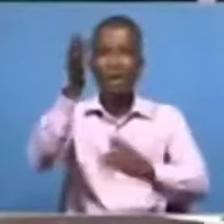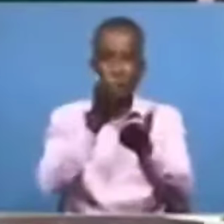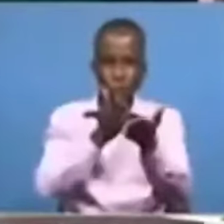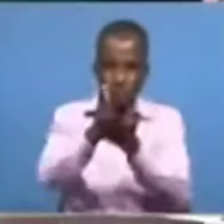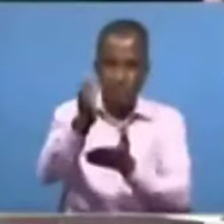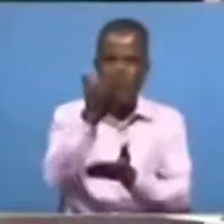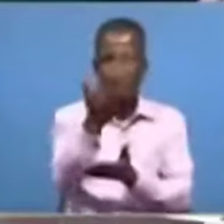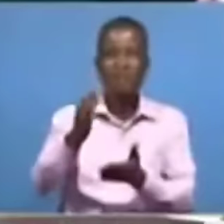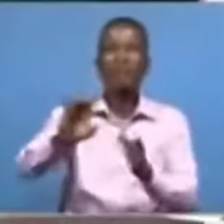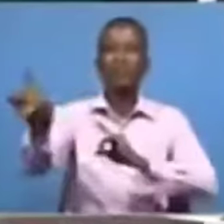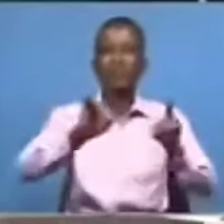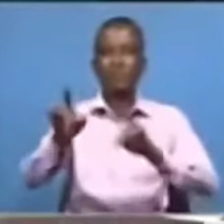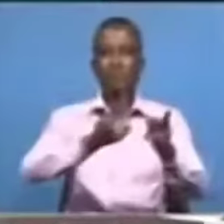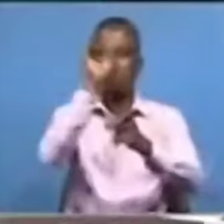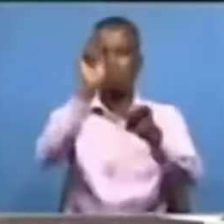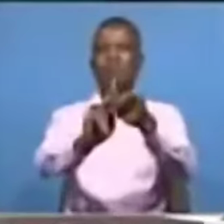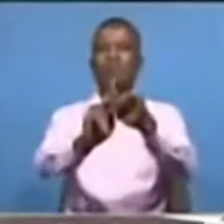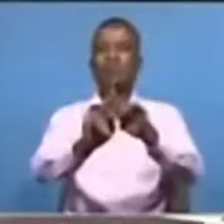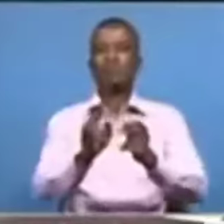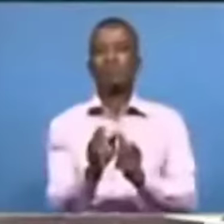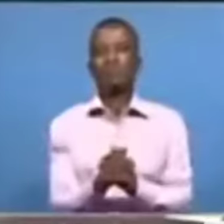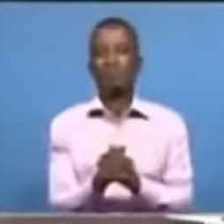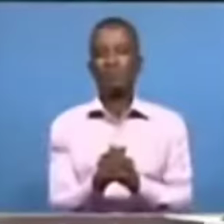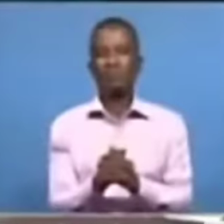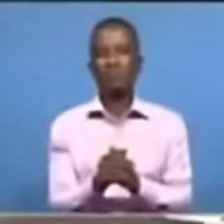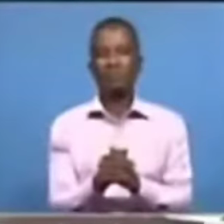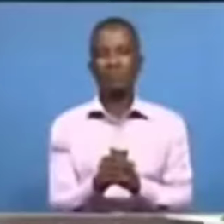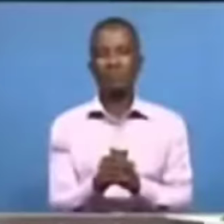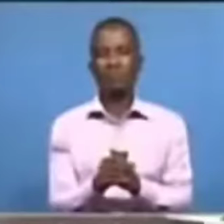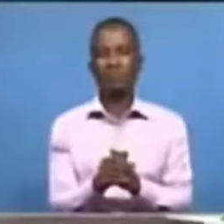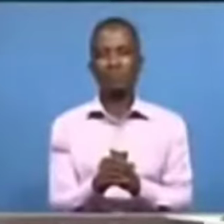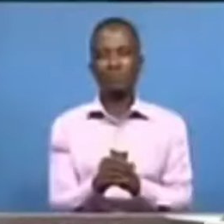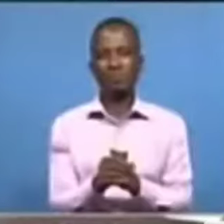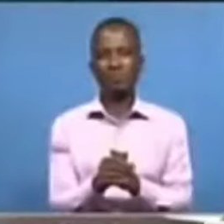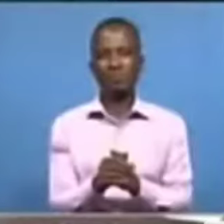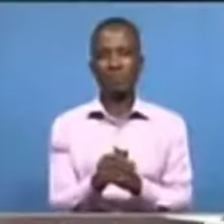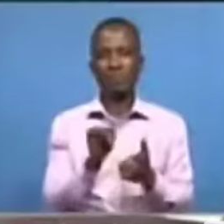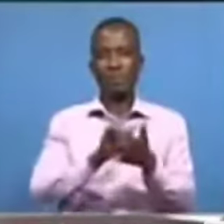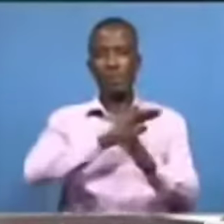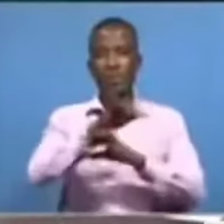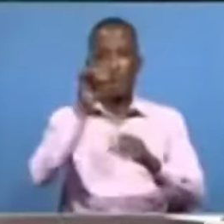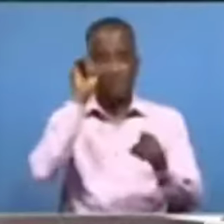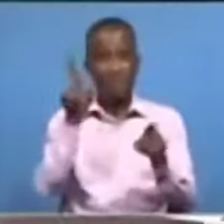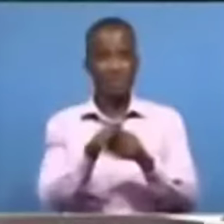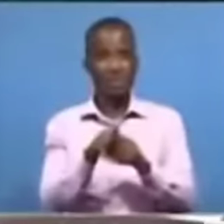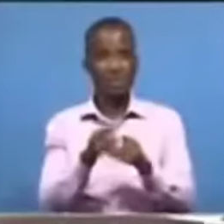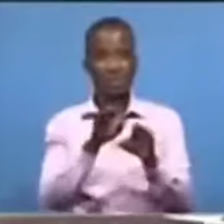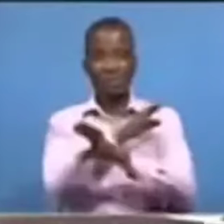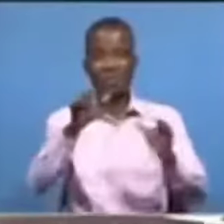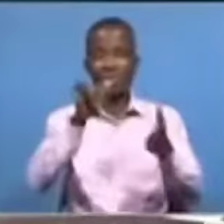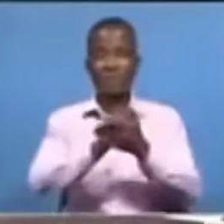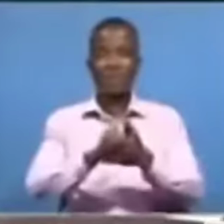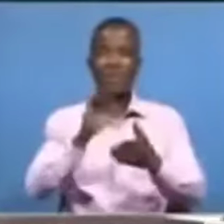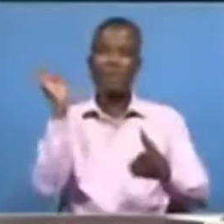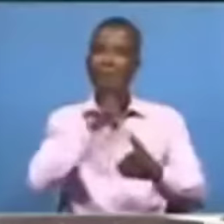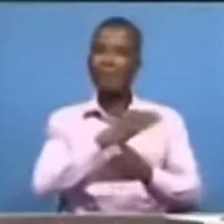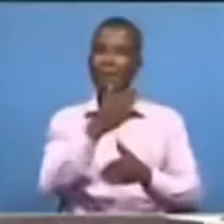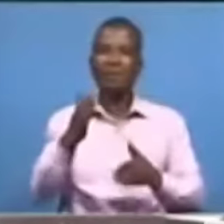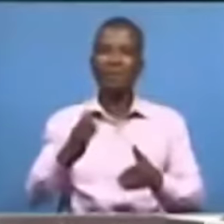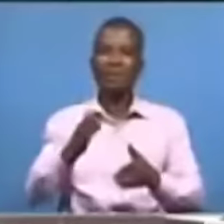choose leaders who have not met the constitutional threshold that we have all agreed to work with. We don't want that bad precedent to be